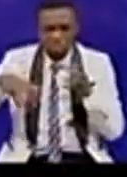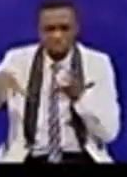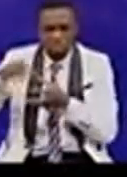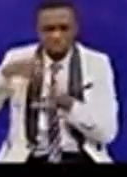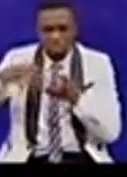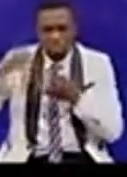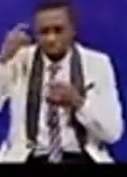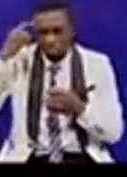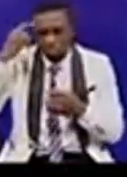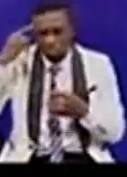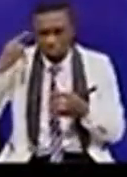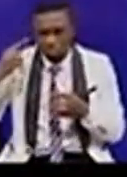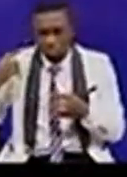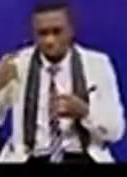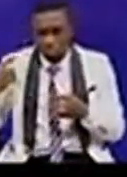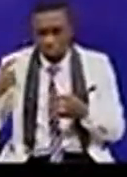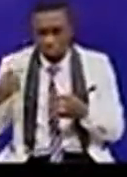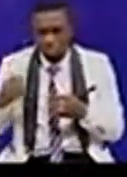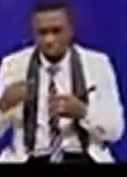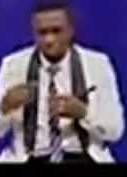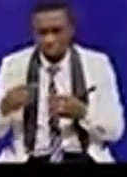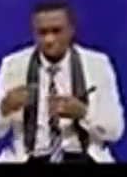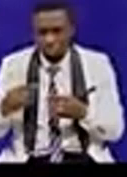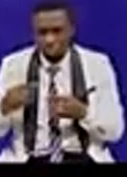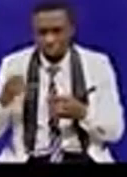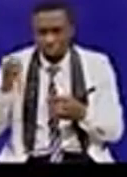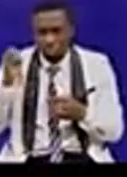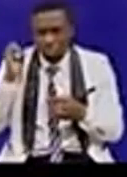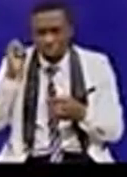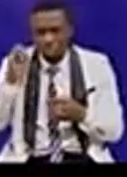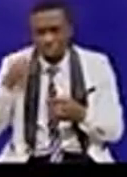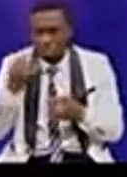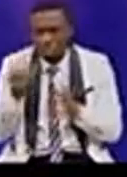who had understanding of the times recommended that